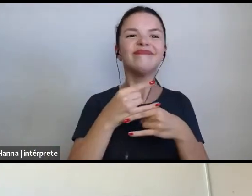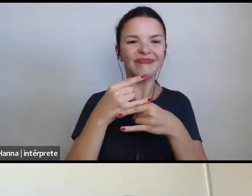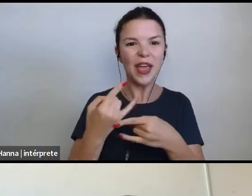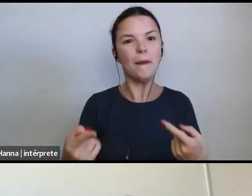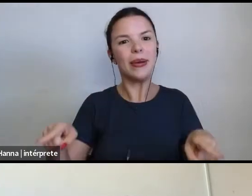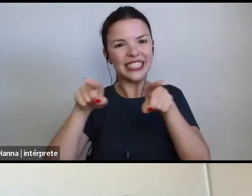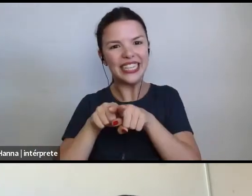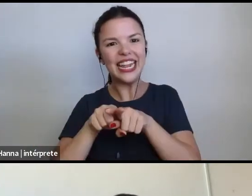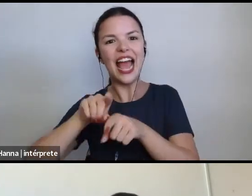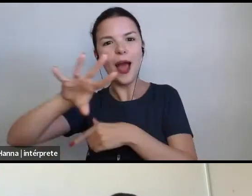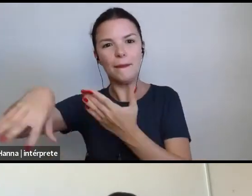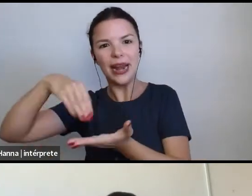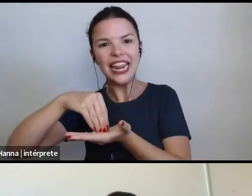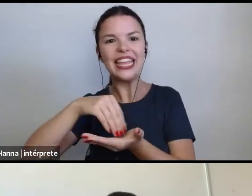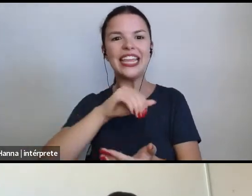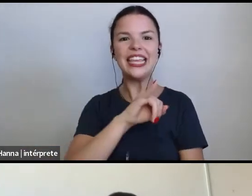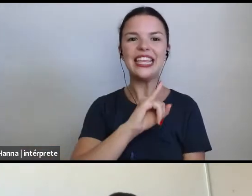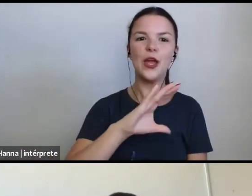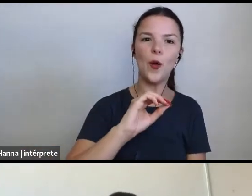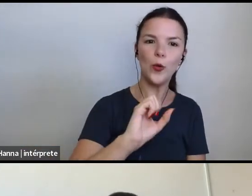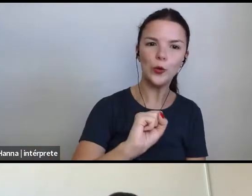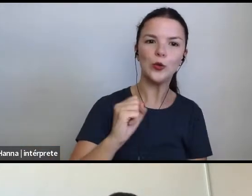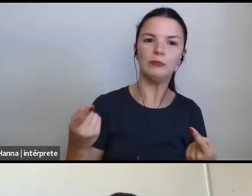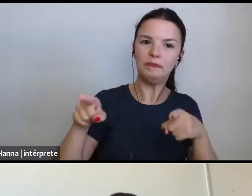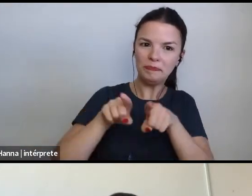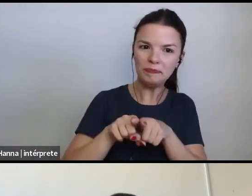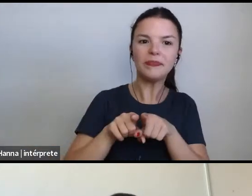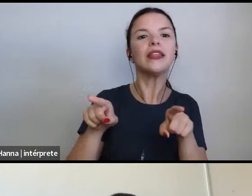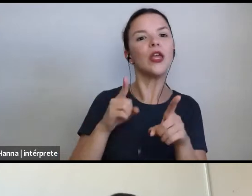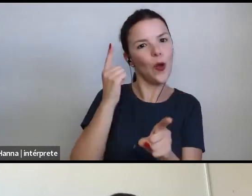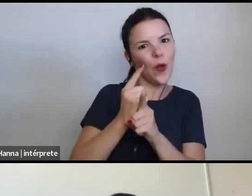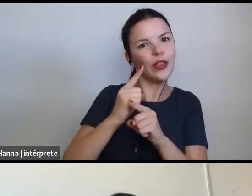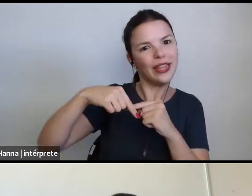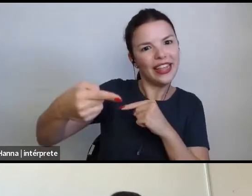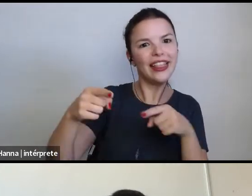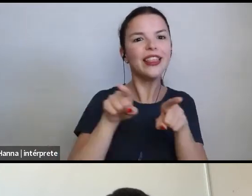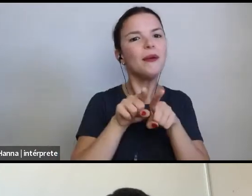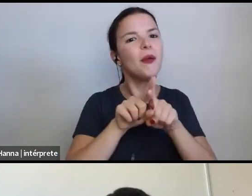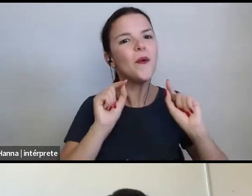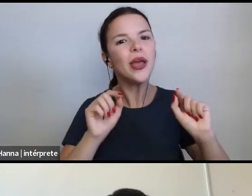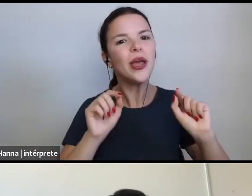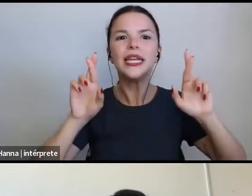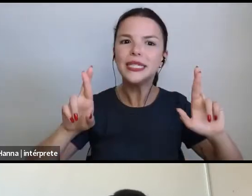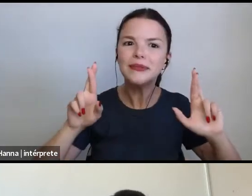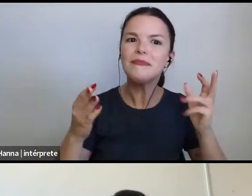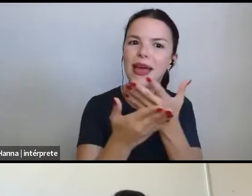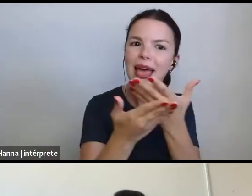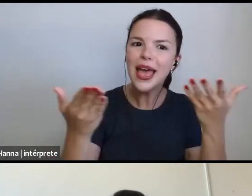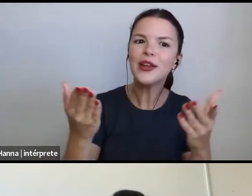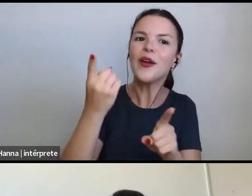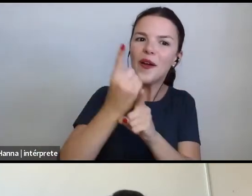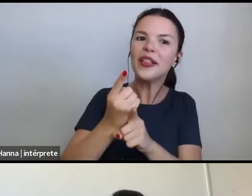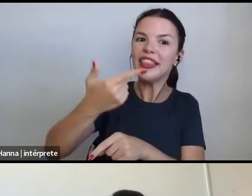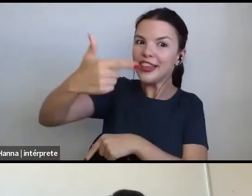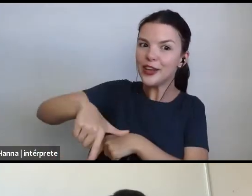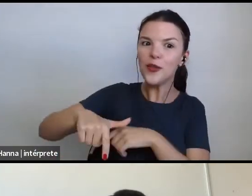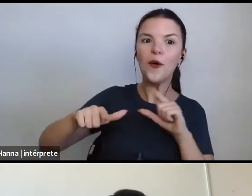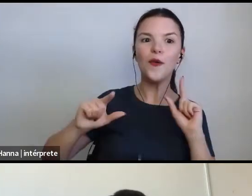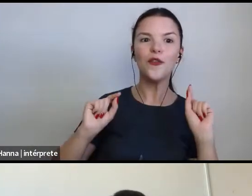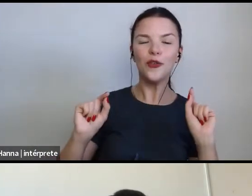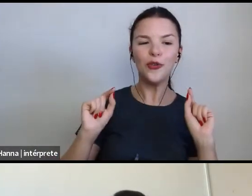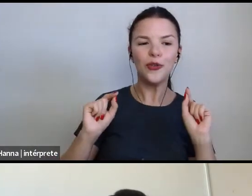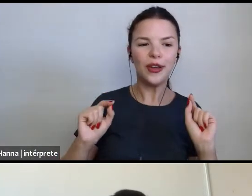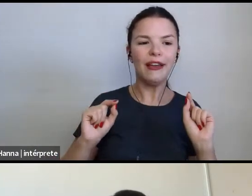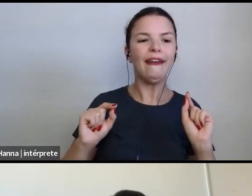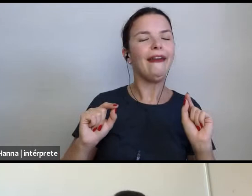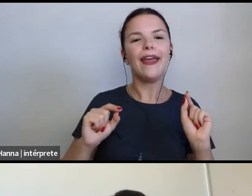partnership between Abralin and ICOS, as well as we hope to see you again very soon